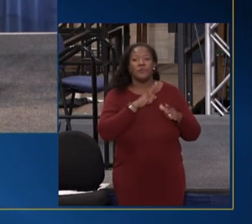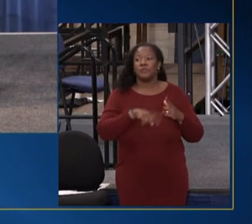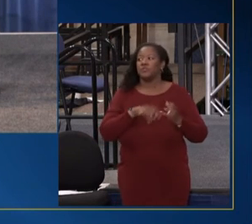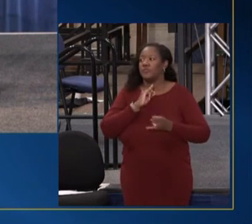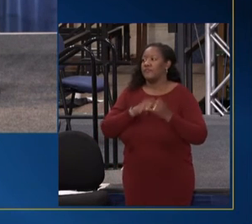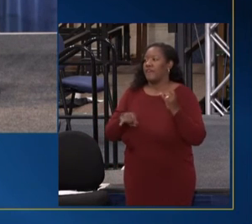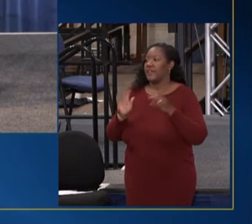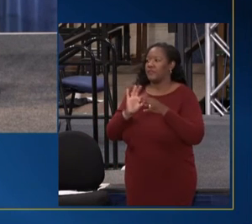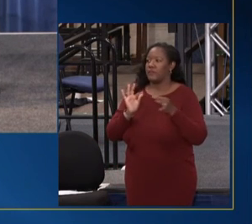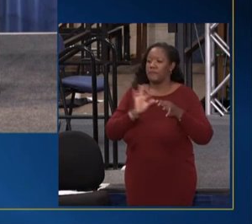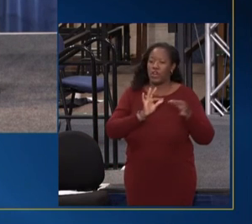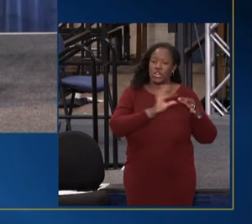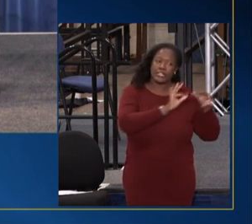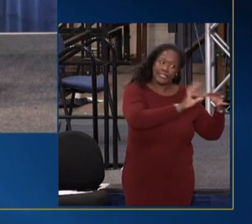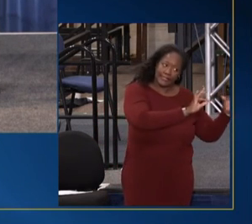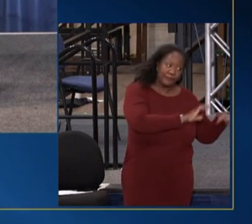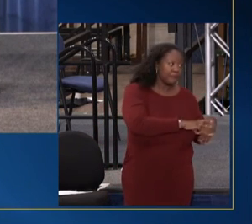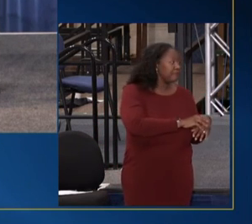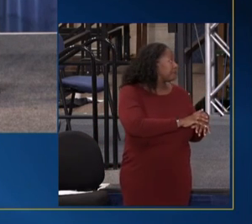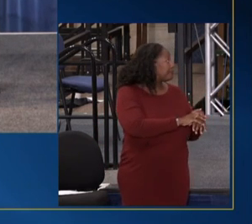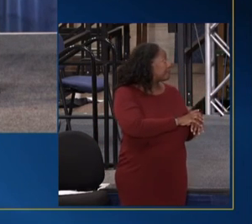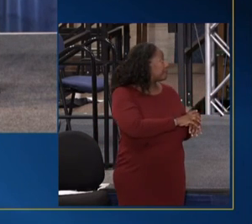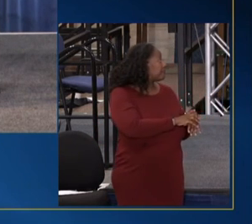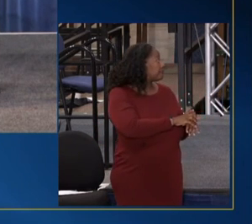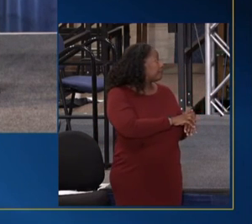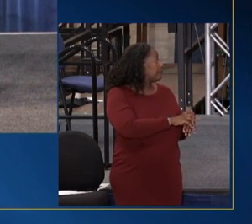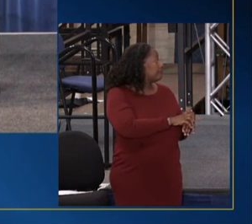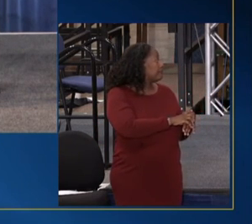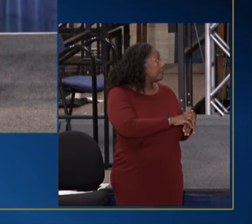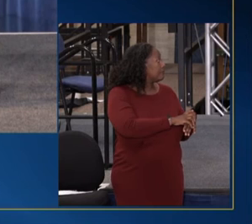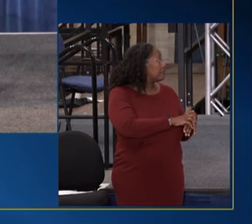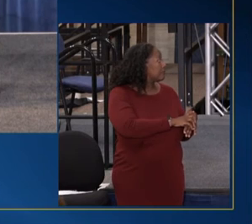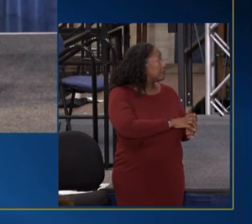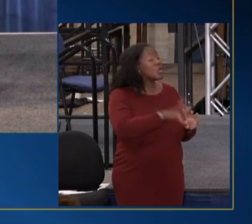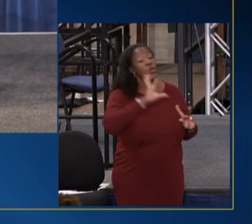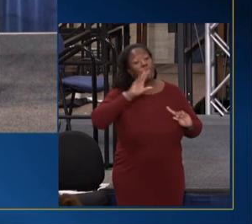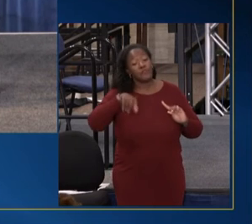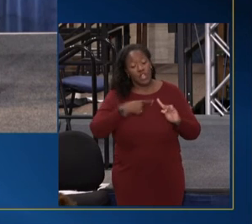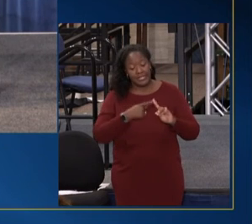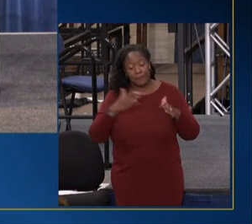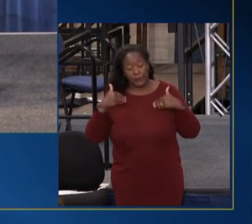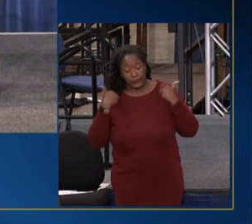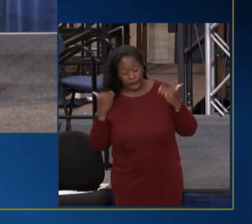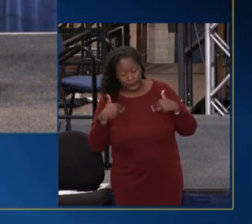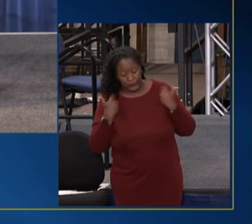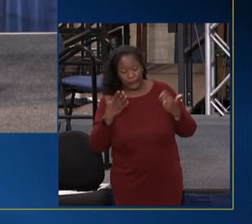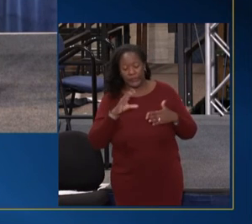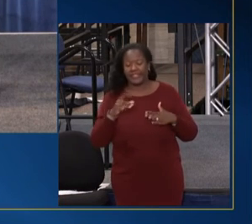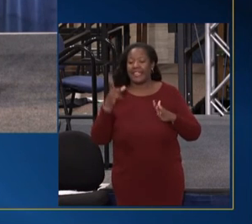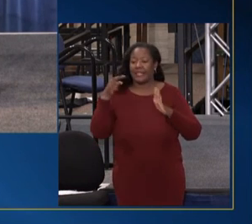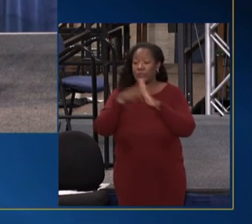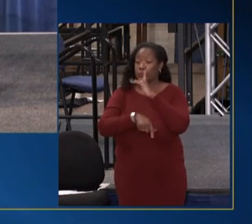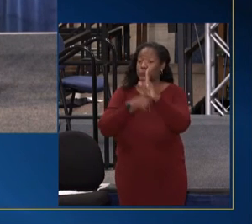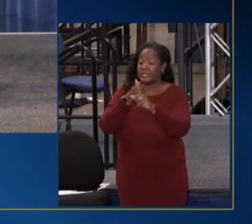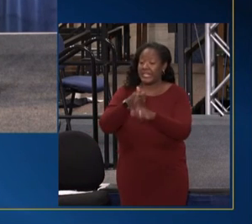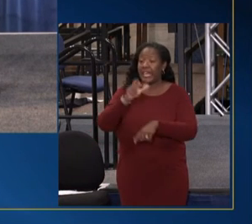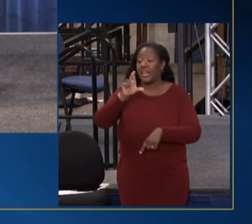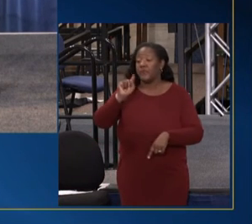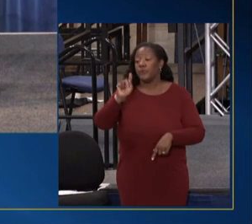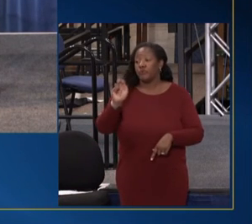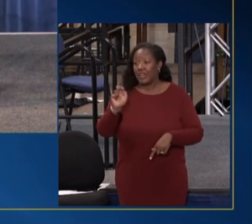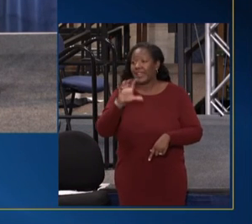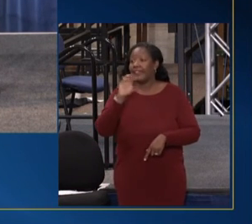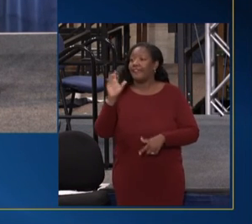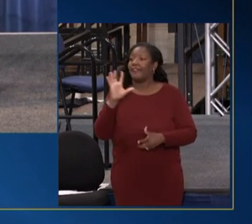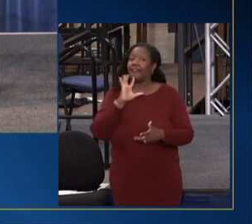remarks. So again, I want to talk a little bit about, we've talked about youth, and we've talked about the suicide rates around the country and